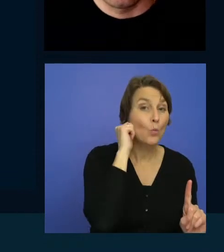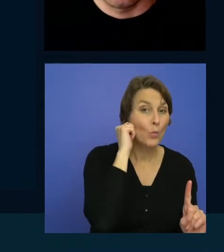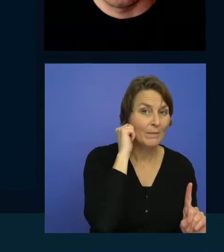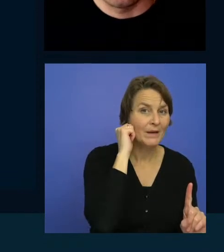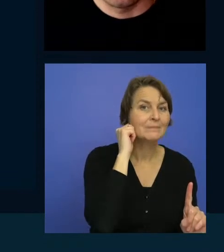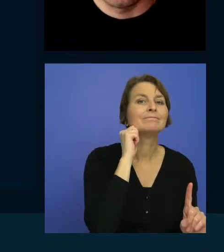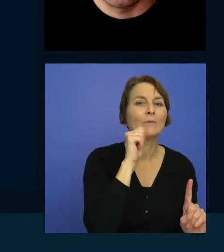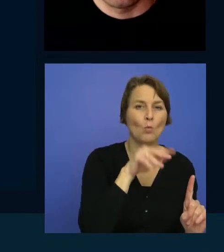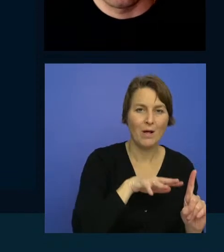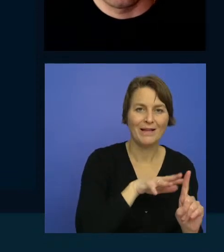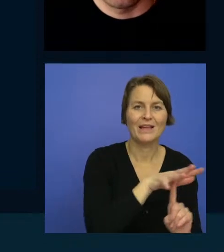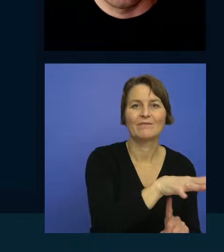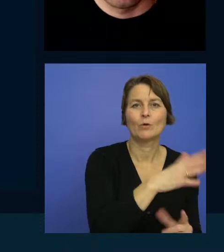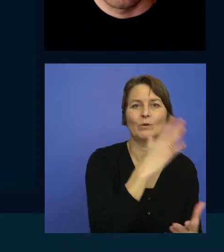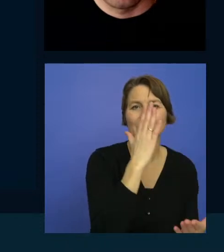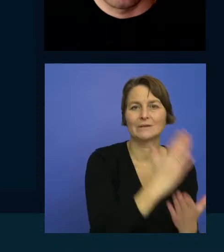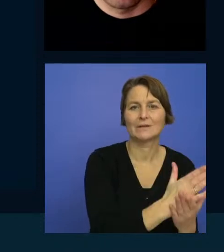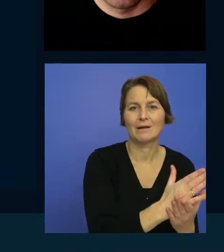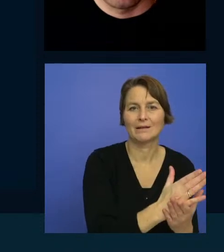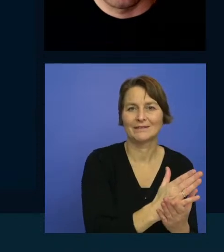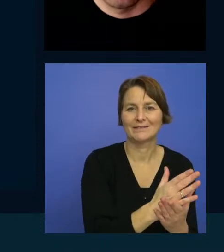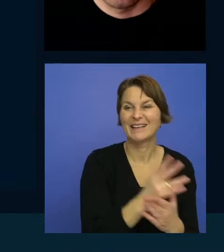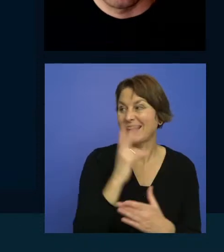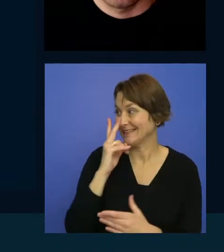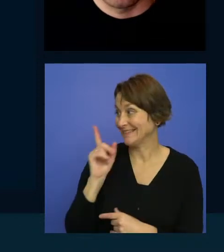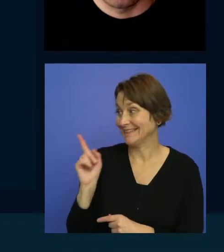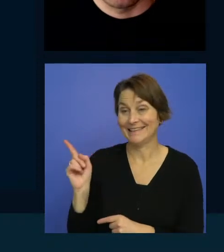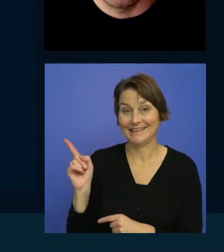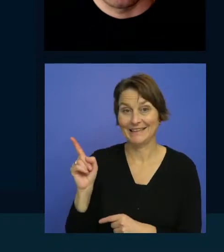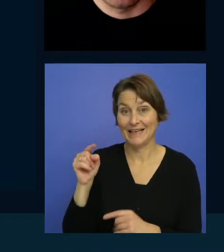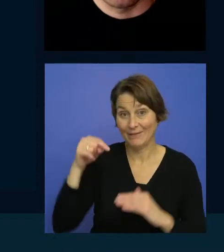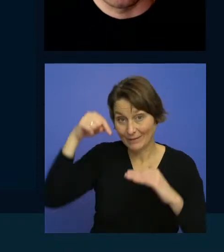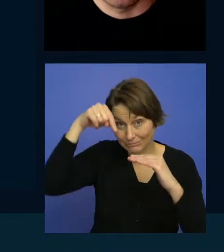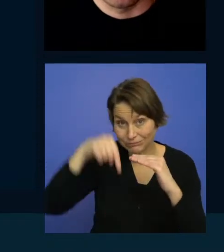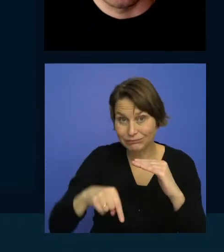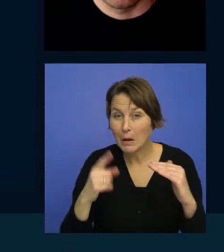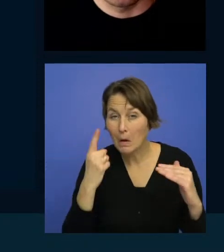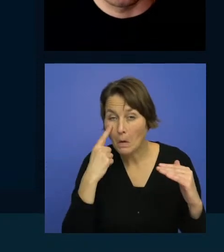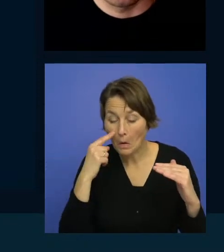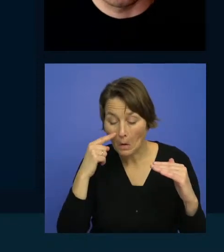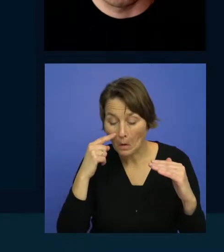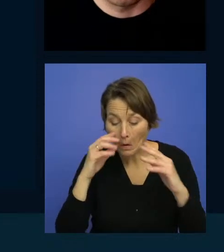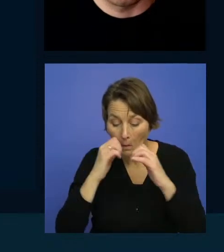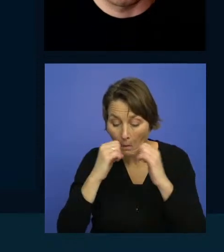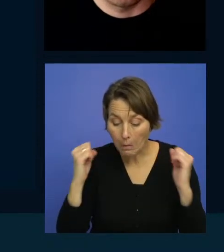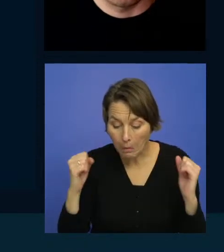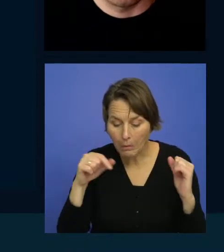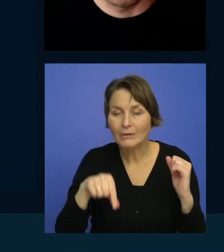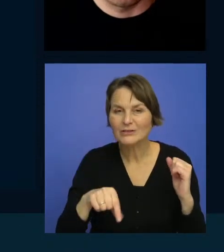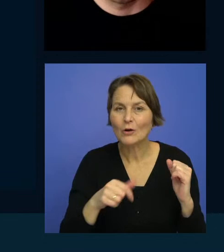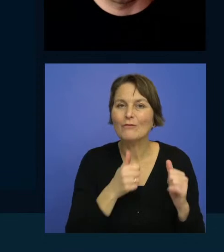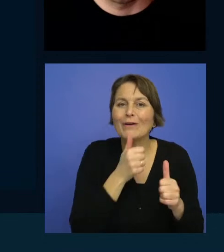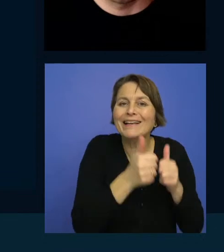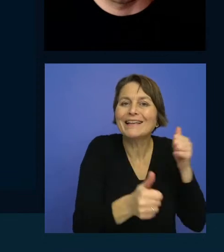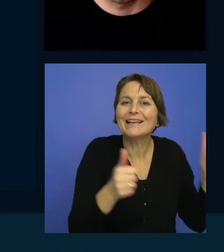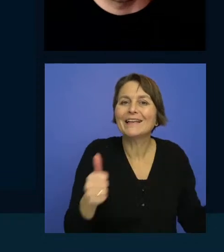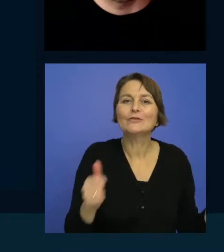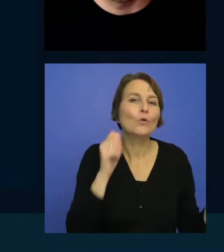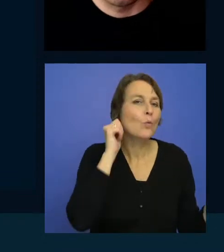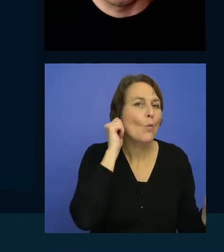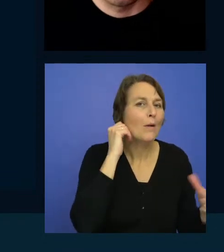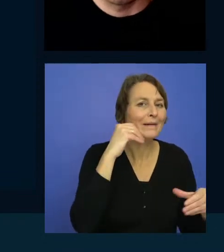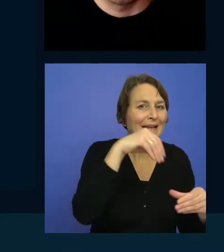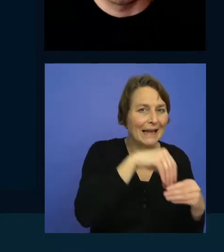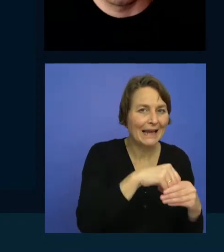can actually dive in and see that for women, for every single woman in the data set, the value of sex